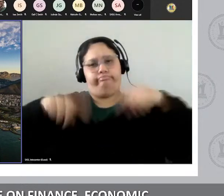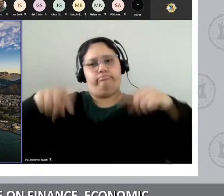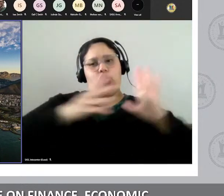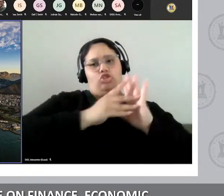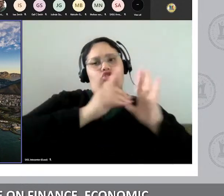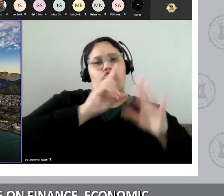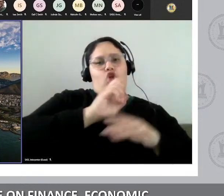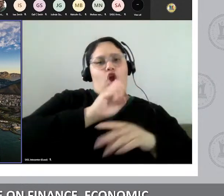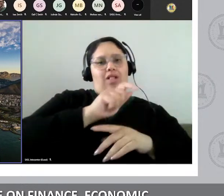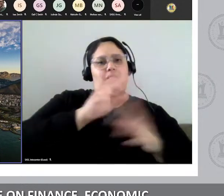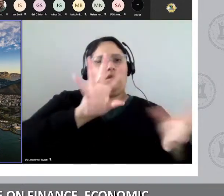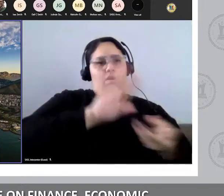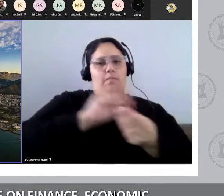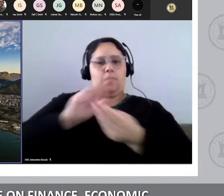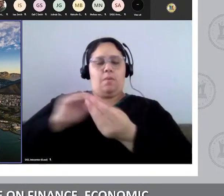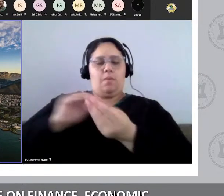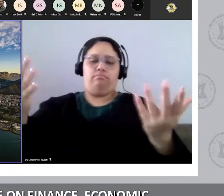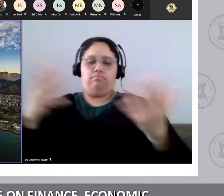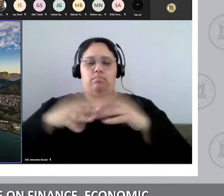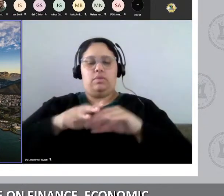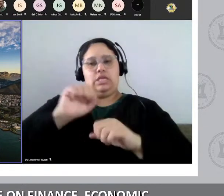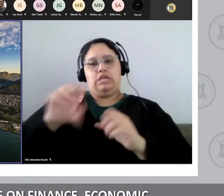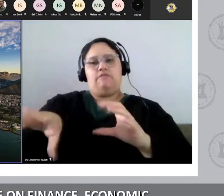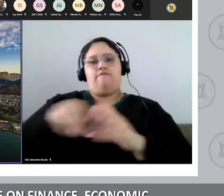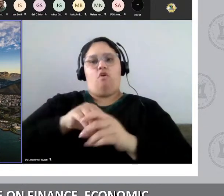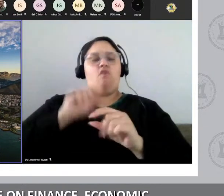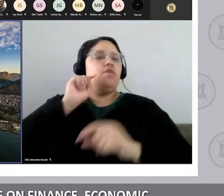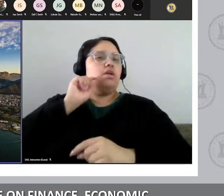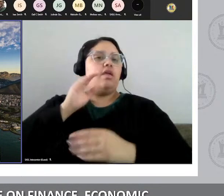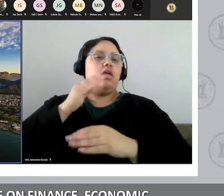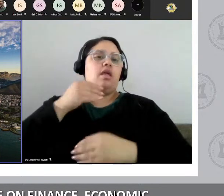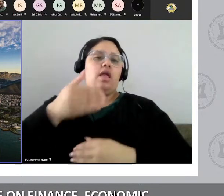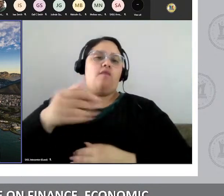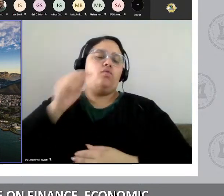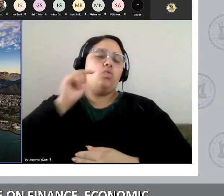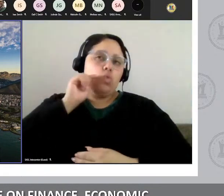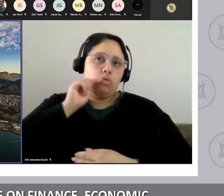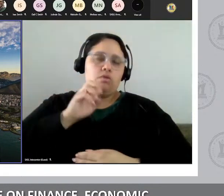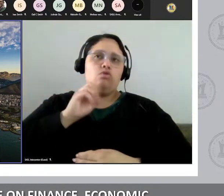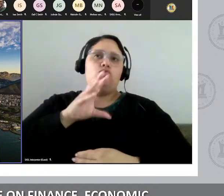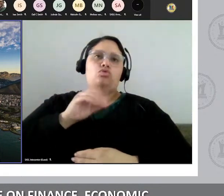and as members will be seeing it, it evolves every quarter.